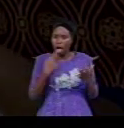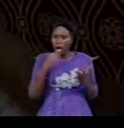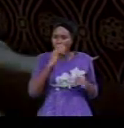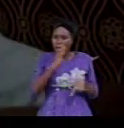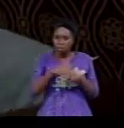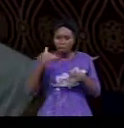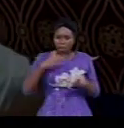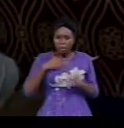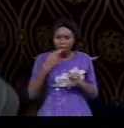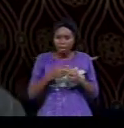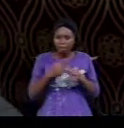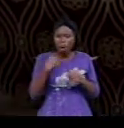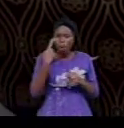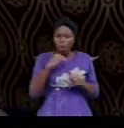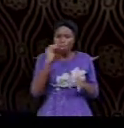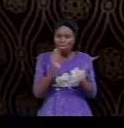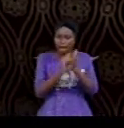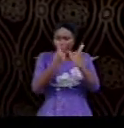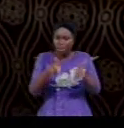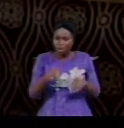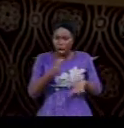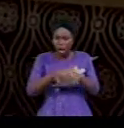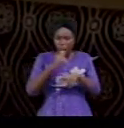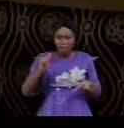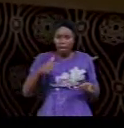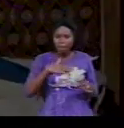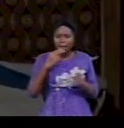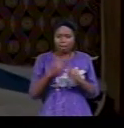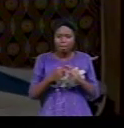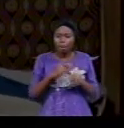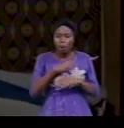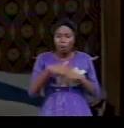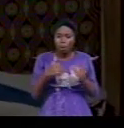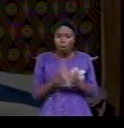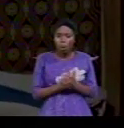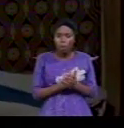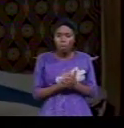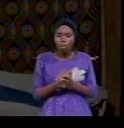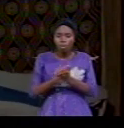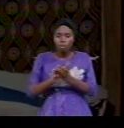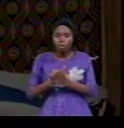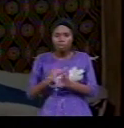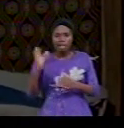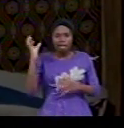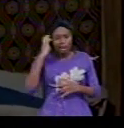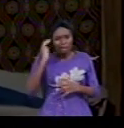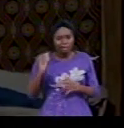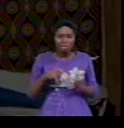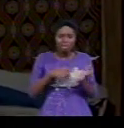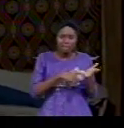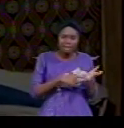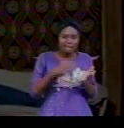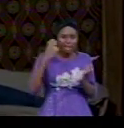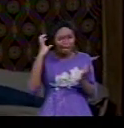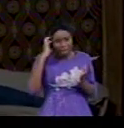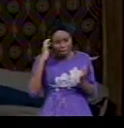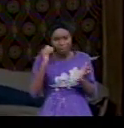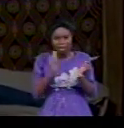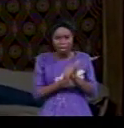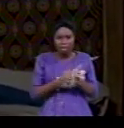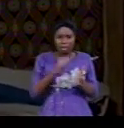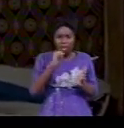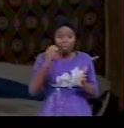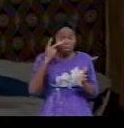Who is that? All those hearing of voices, oh, I'm hearing this, I'm hearing that, and you don't see anybody, it's the work of the